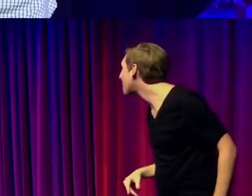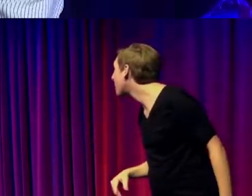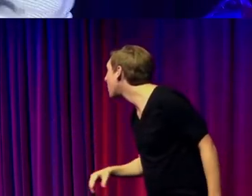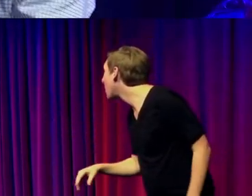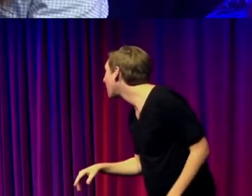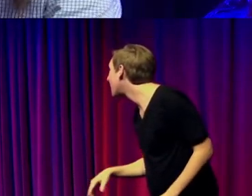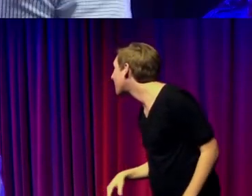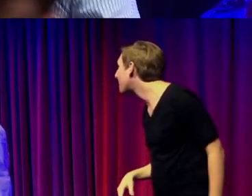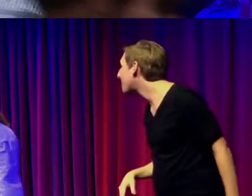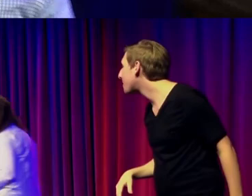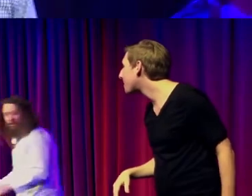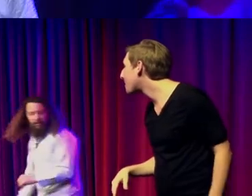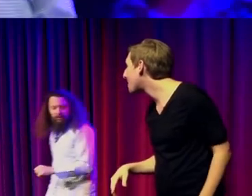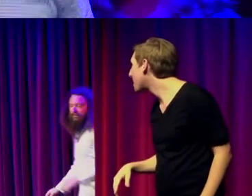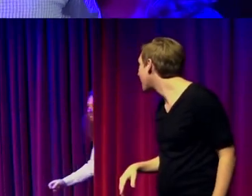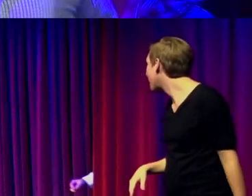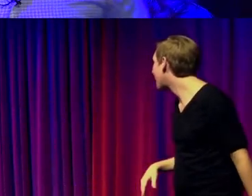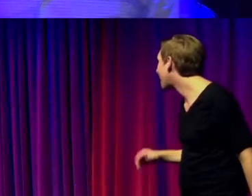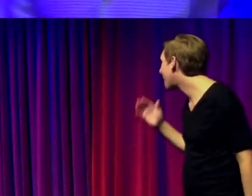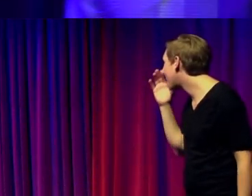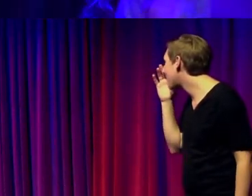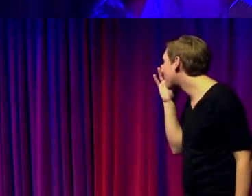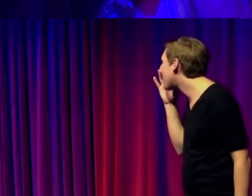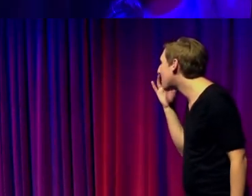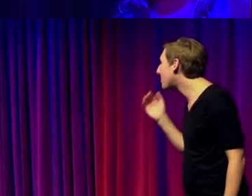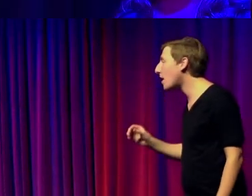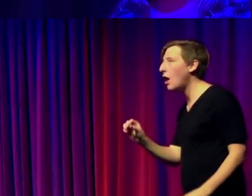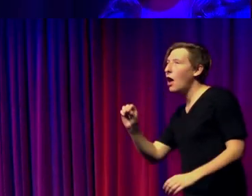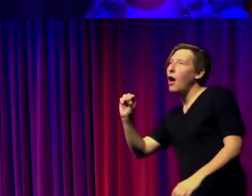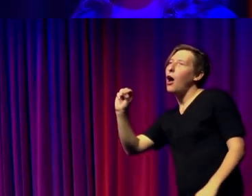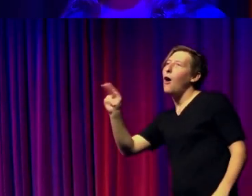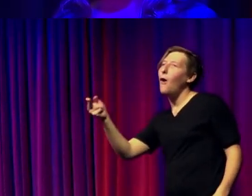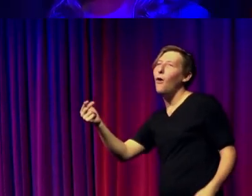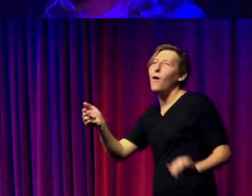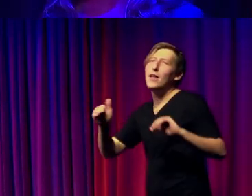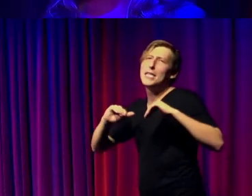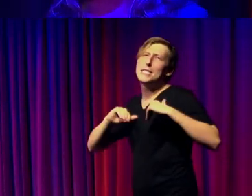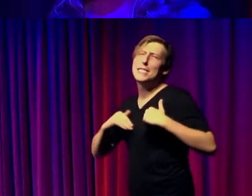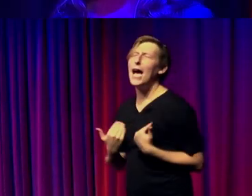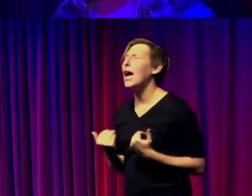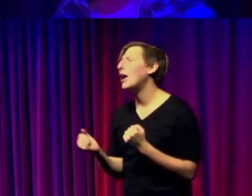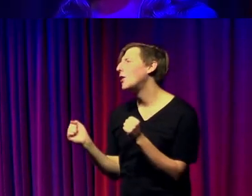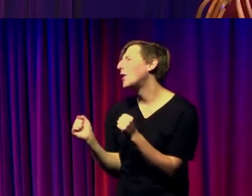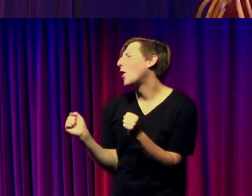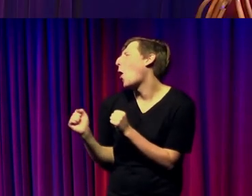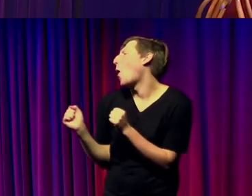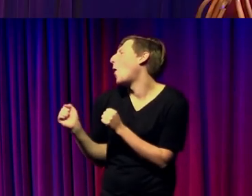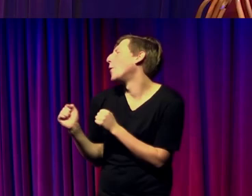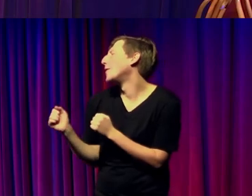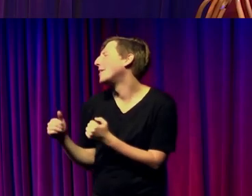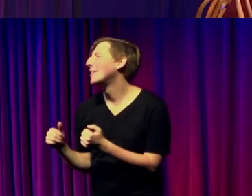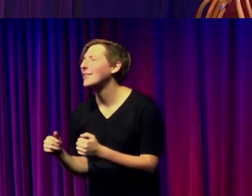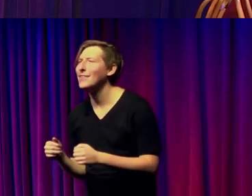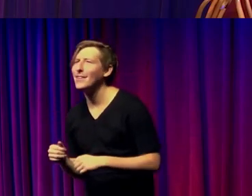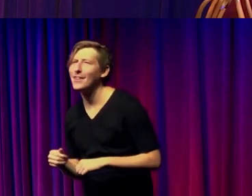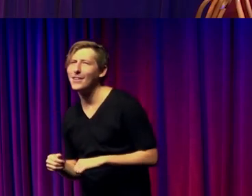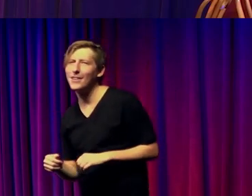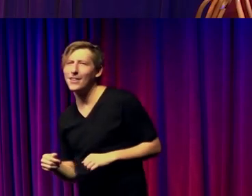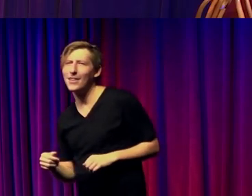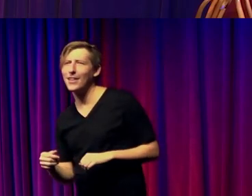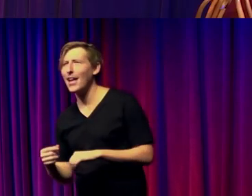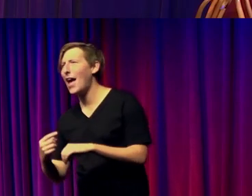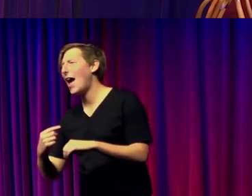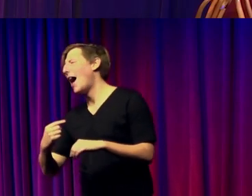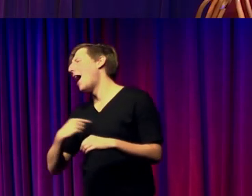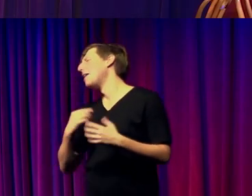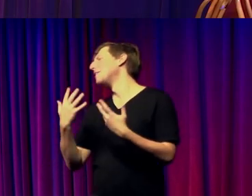All right, go out there. I'm gonna approach. Oh, I'm so tired and cold. I have been attacked by